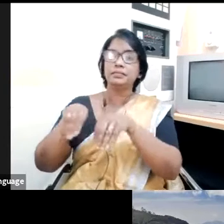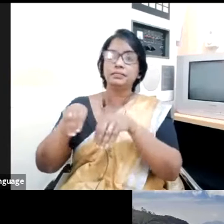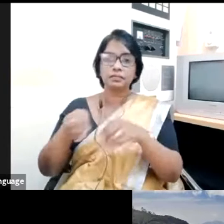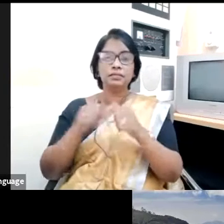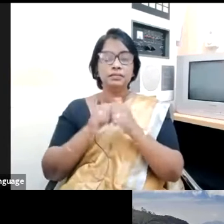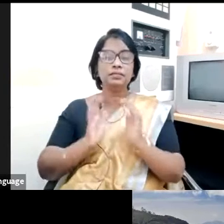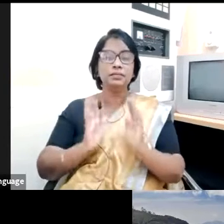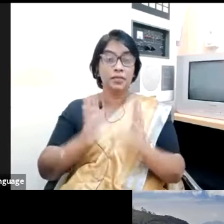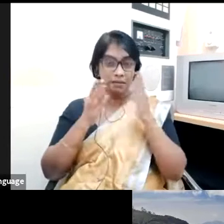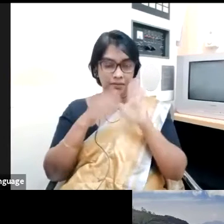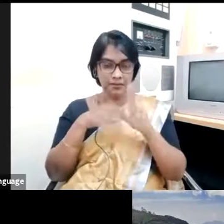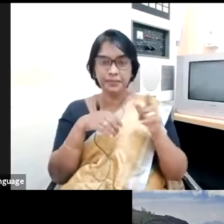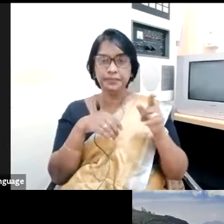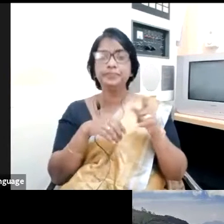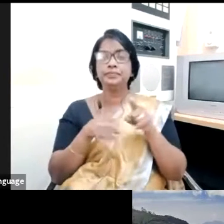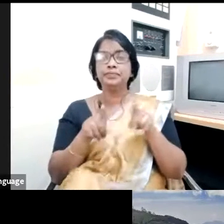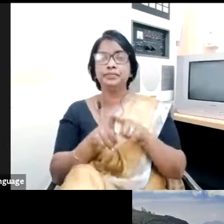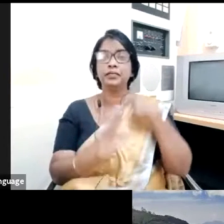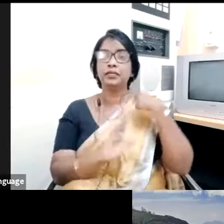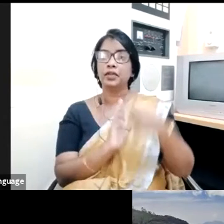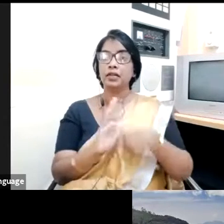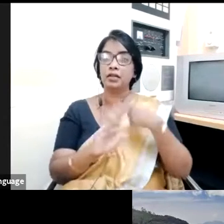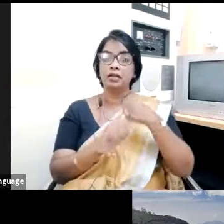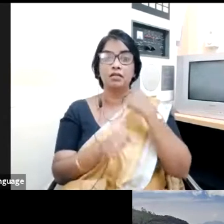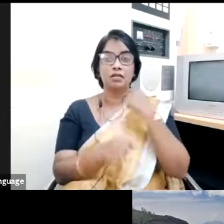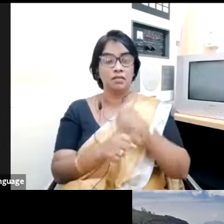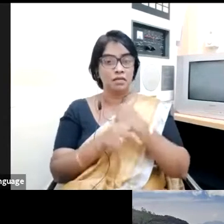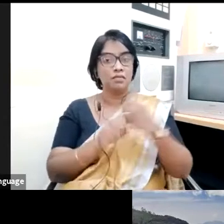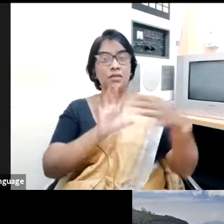Sri Lanka and started restoring with